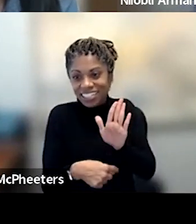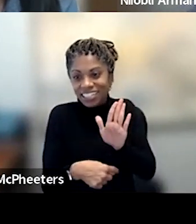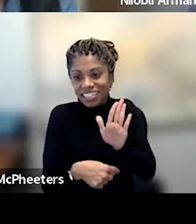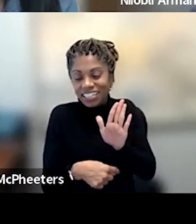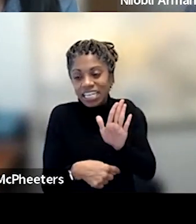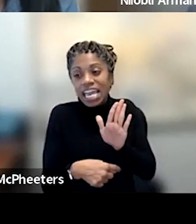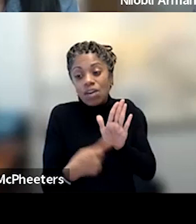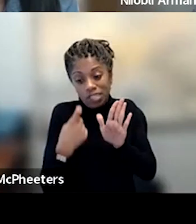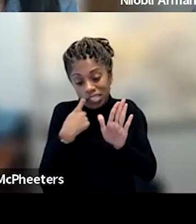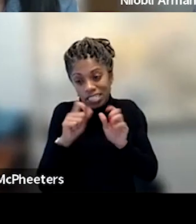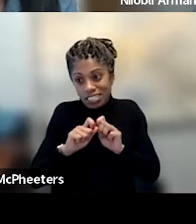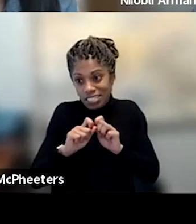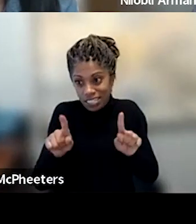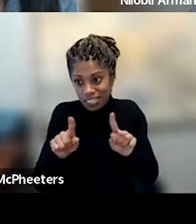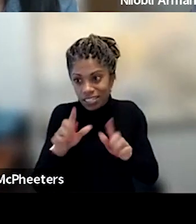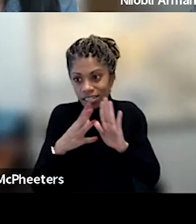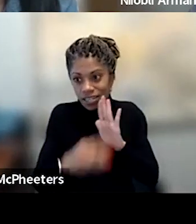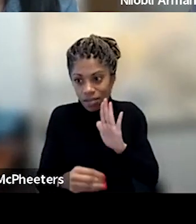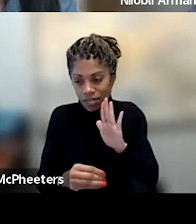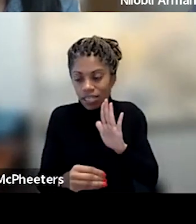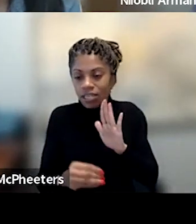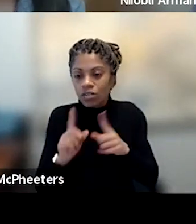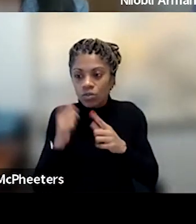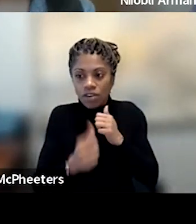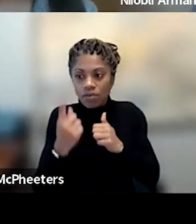on staff, and the whole first 3